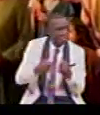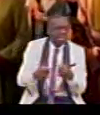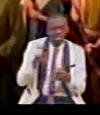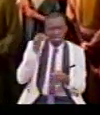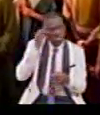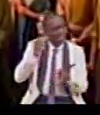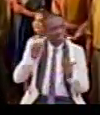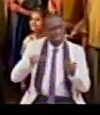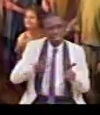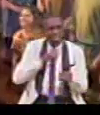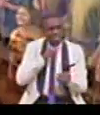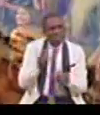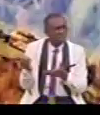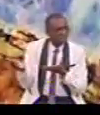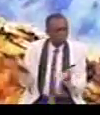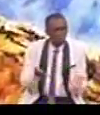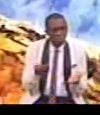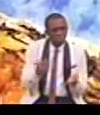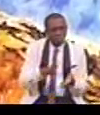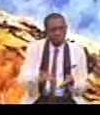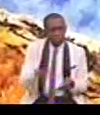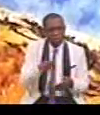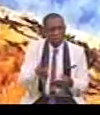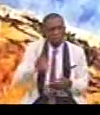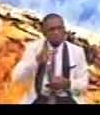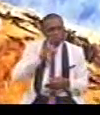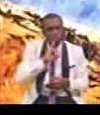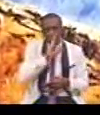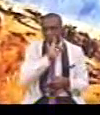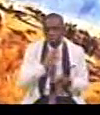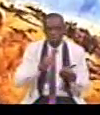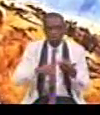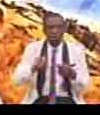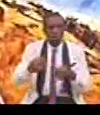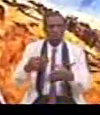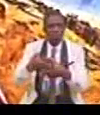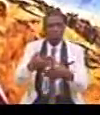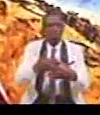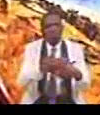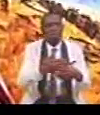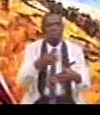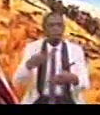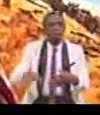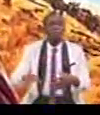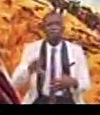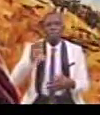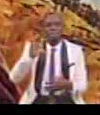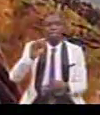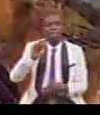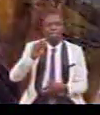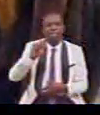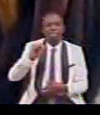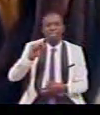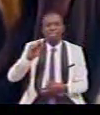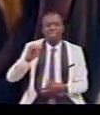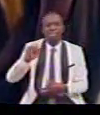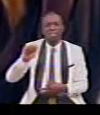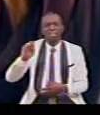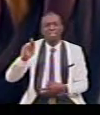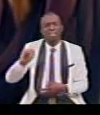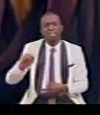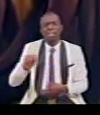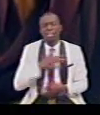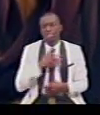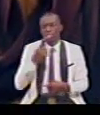to the border of Canaan to then hand over to Joshua and to say, take